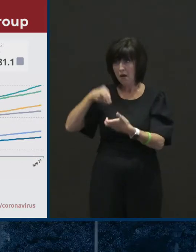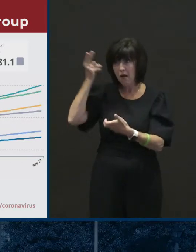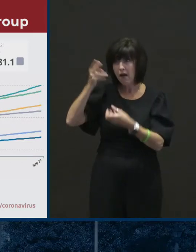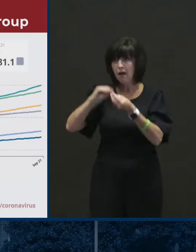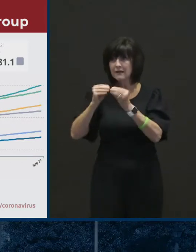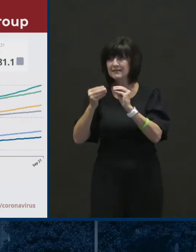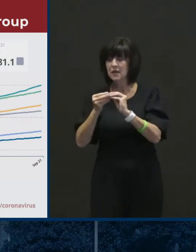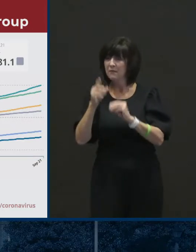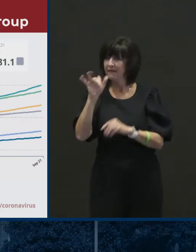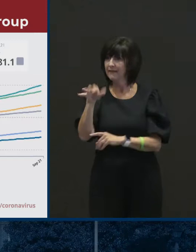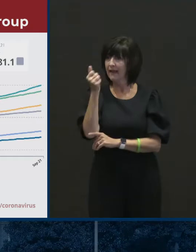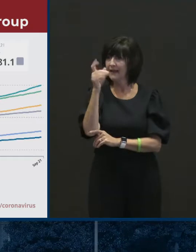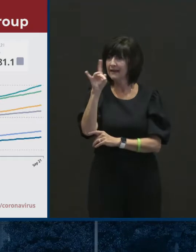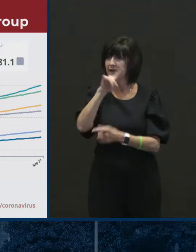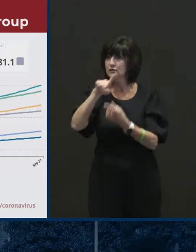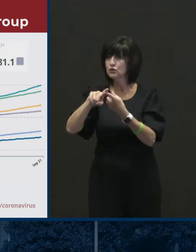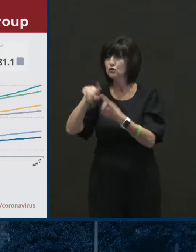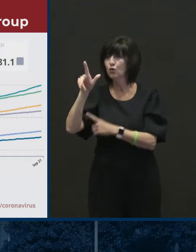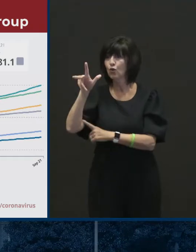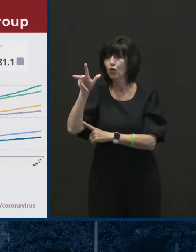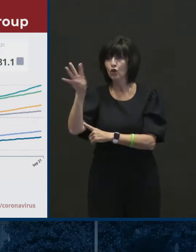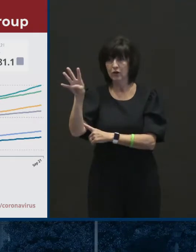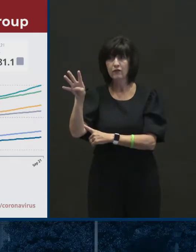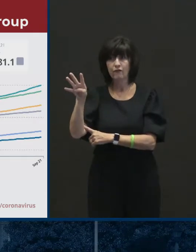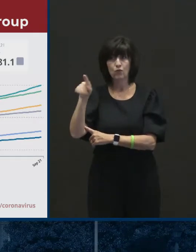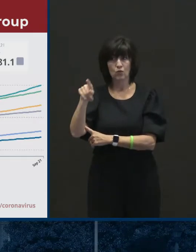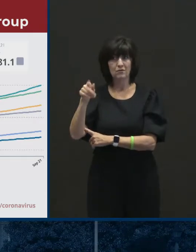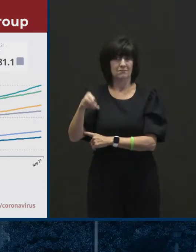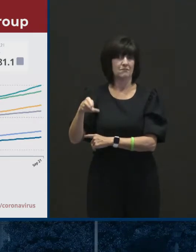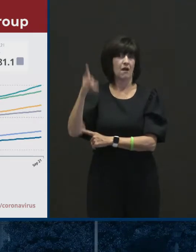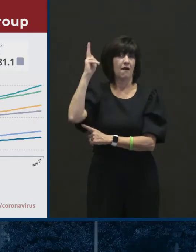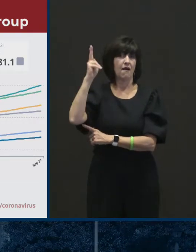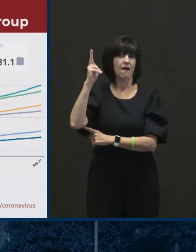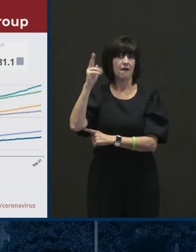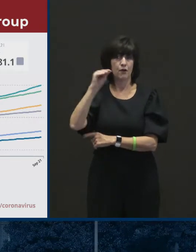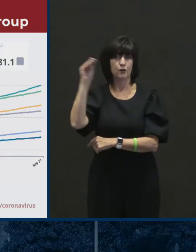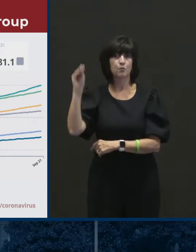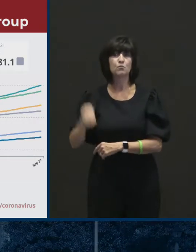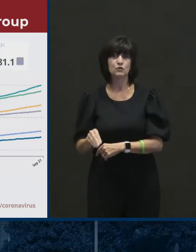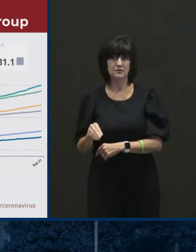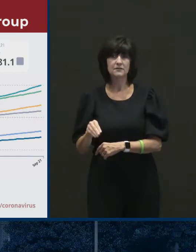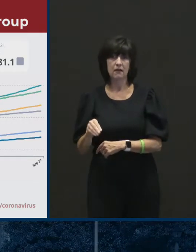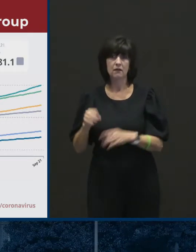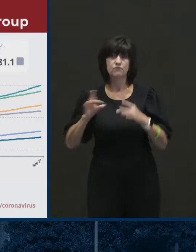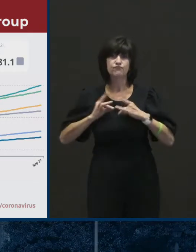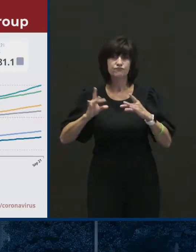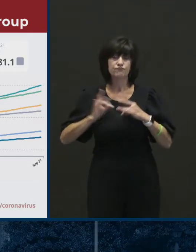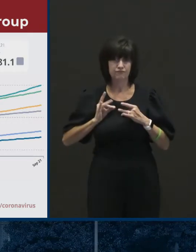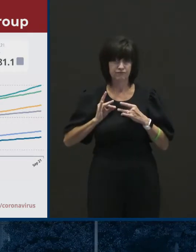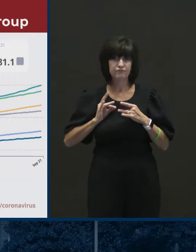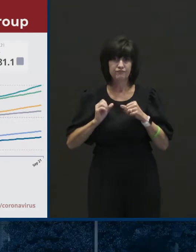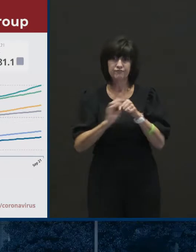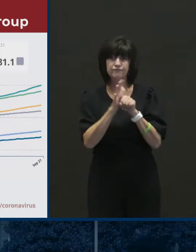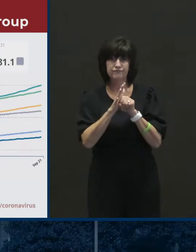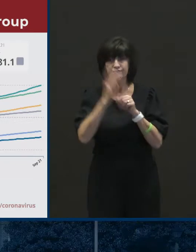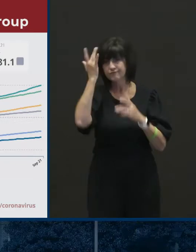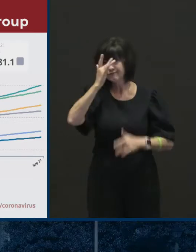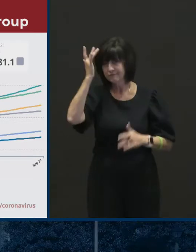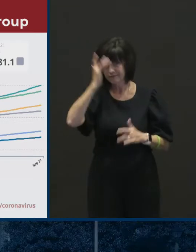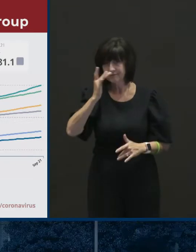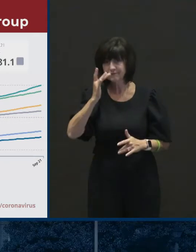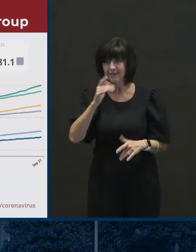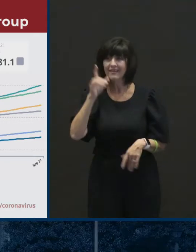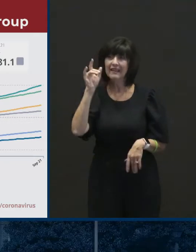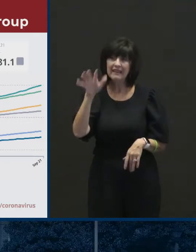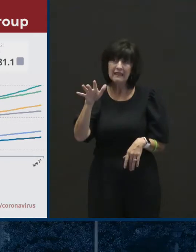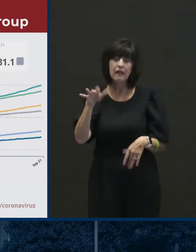itself as with the highest rate of positive cases. Again, associated with beach and